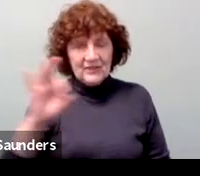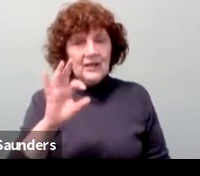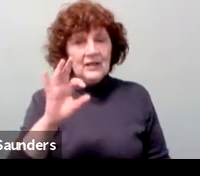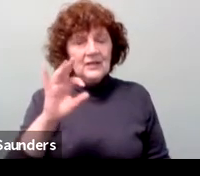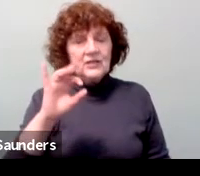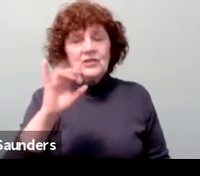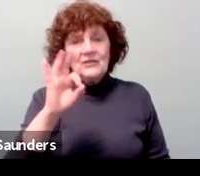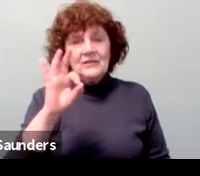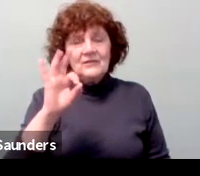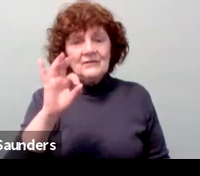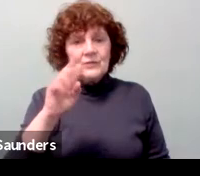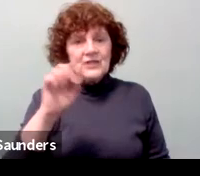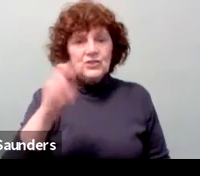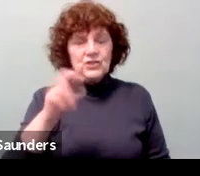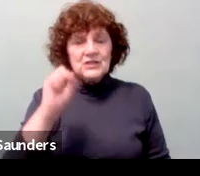with us tonight.